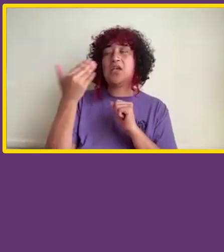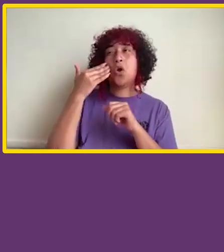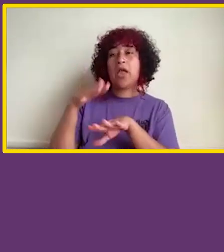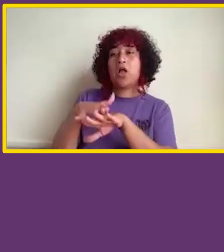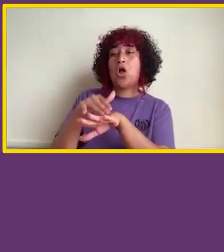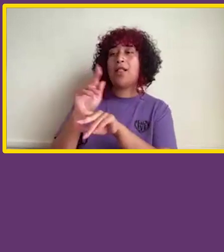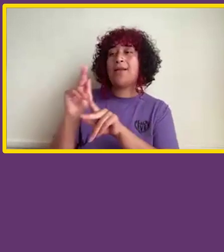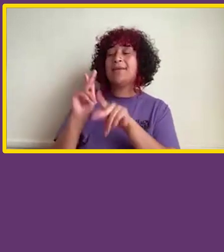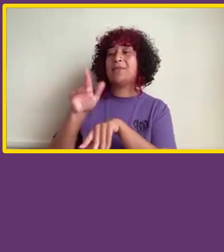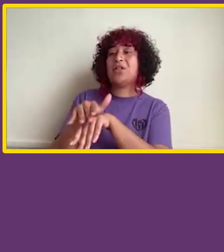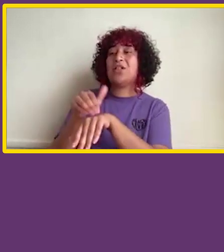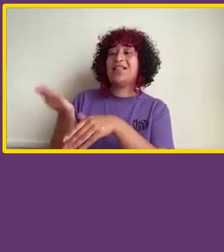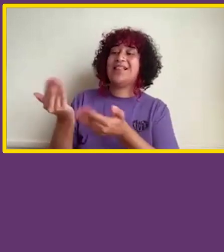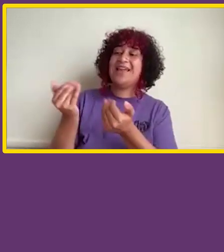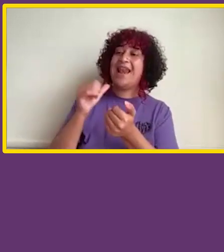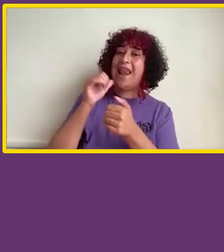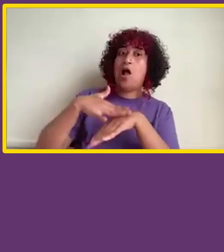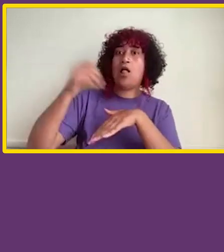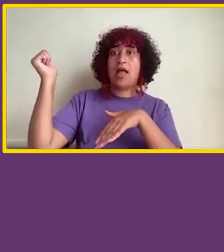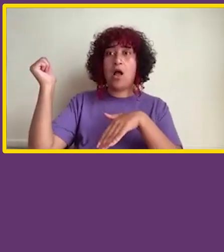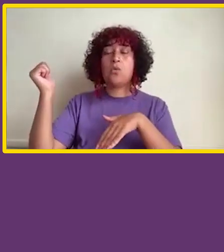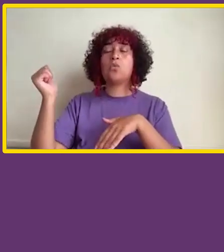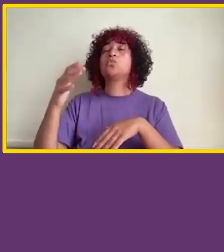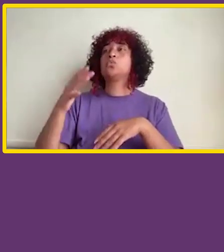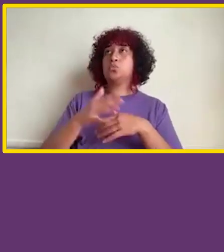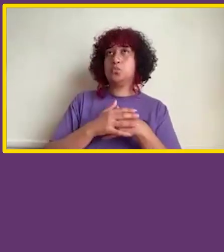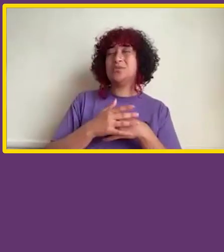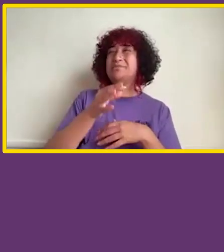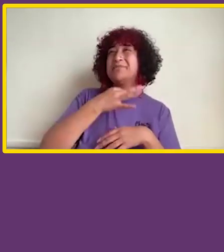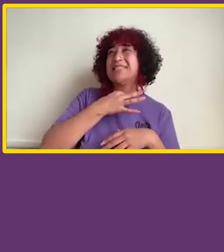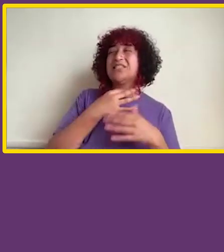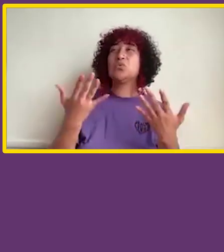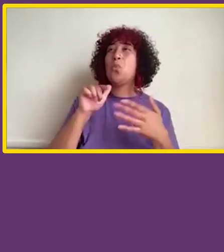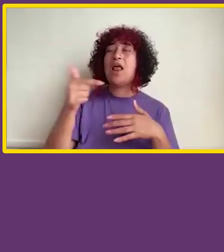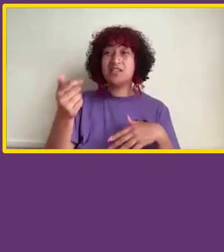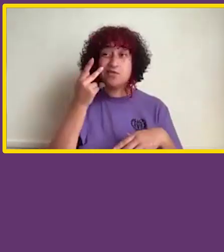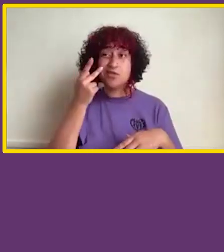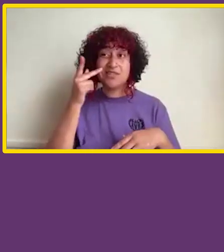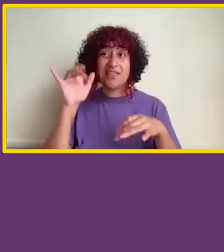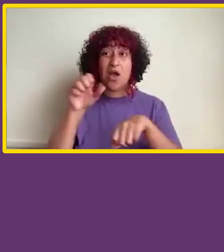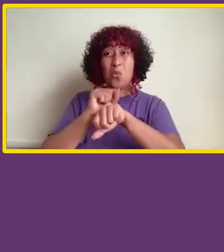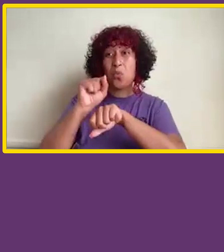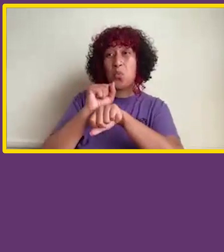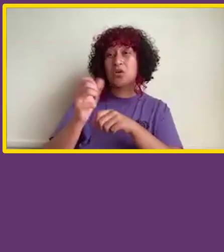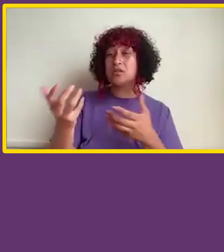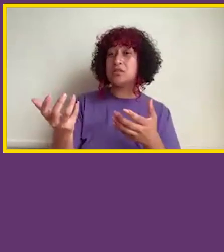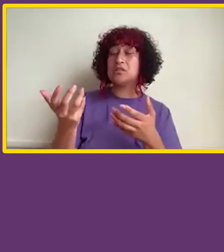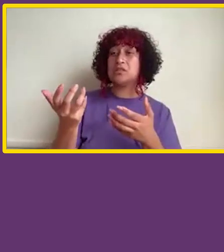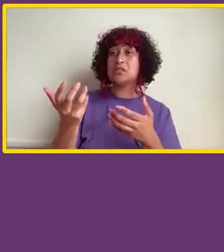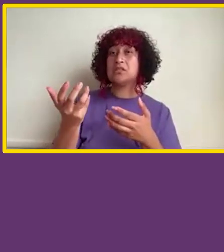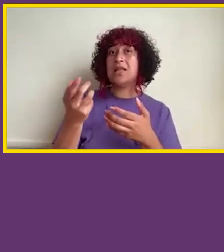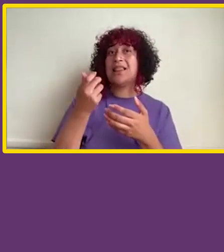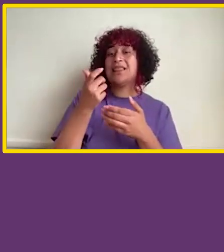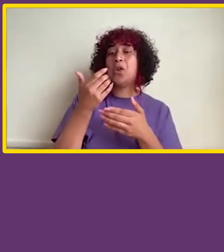calling them out and speaking up, but I'm curious, what else have you guys seen that works? And little